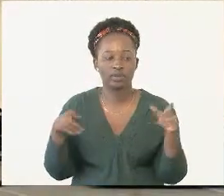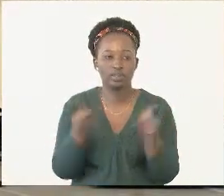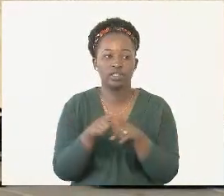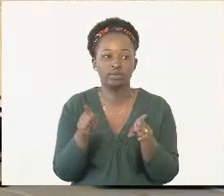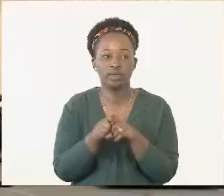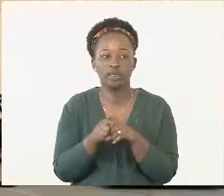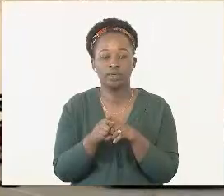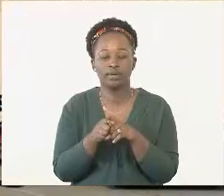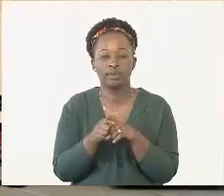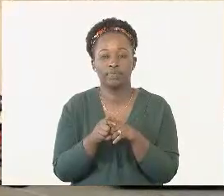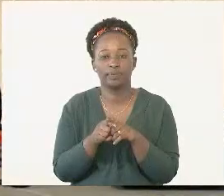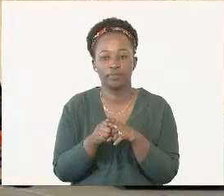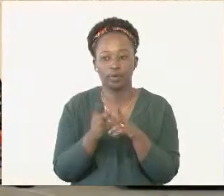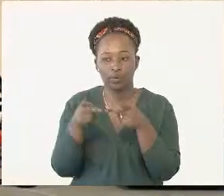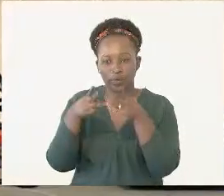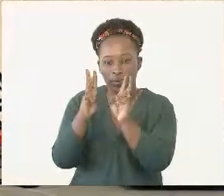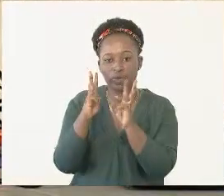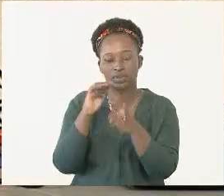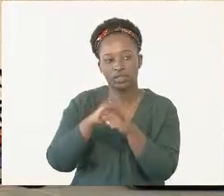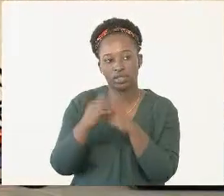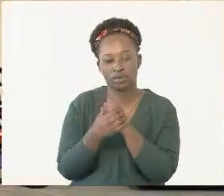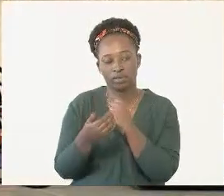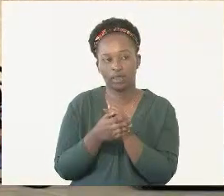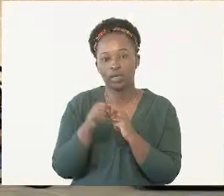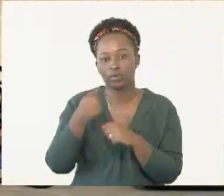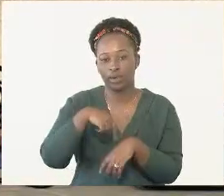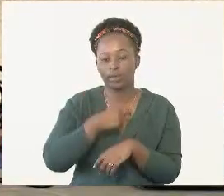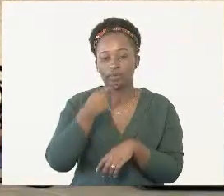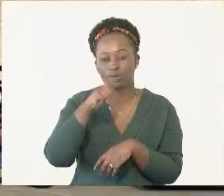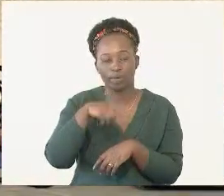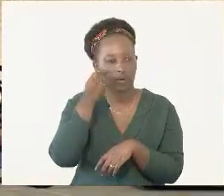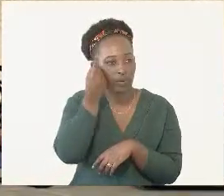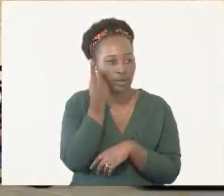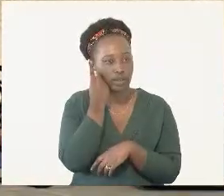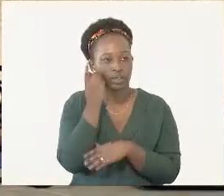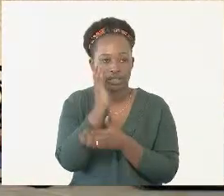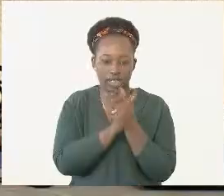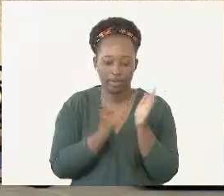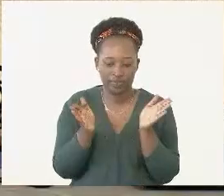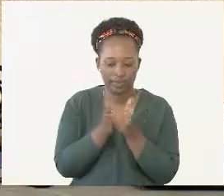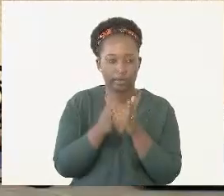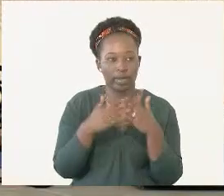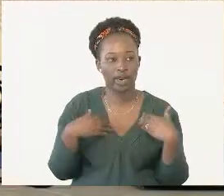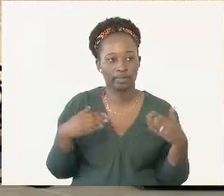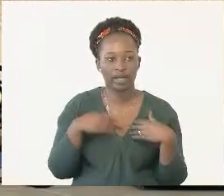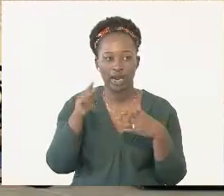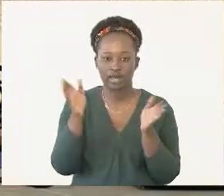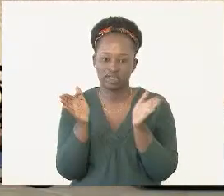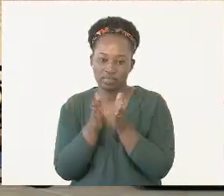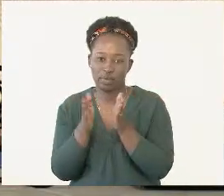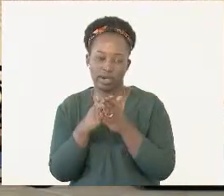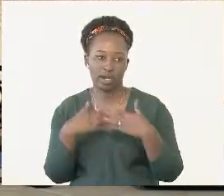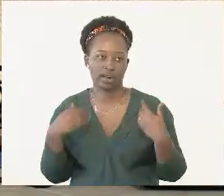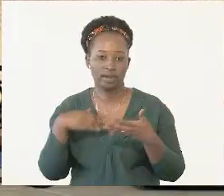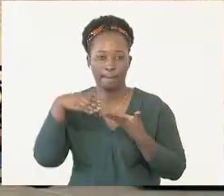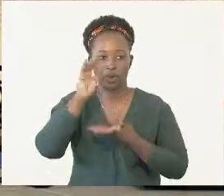equivalent to the food it is taking. So you also have to understand that some of the small animals are more